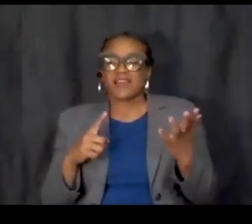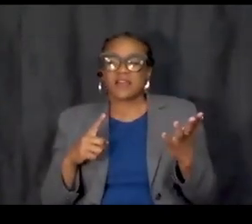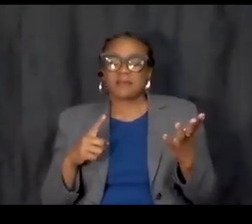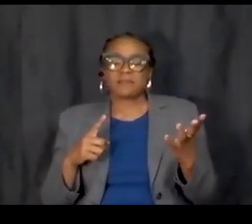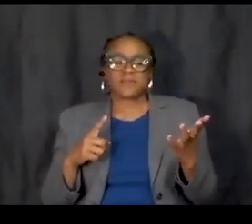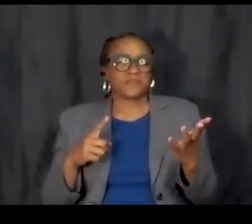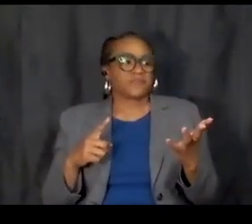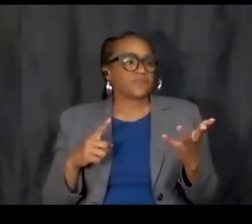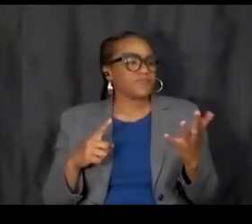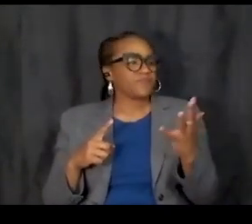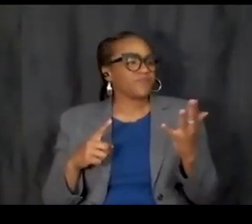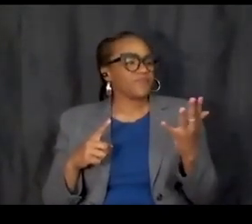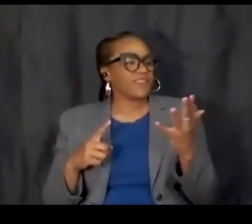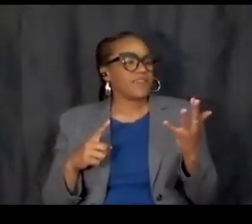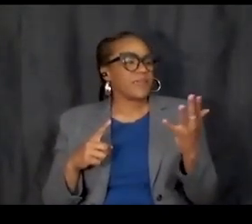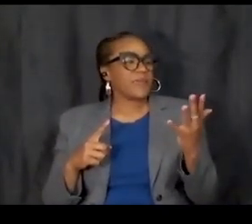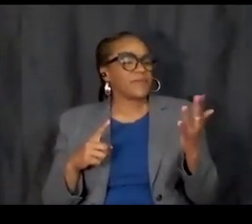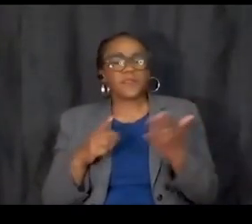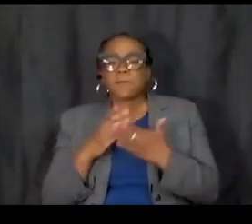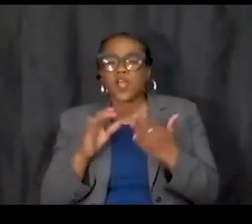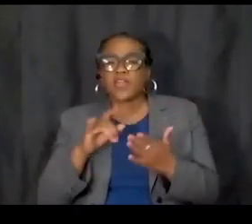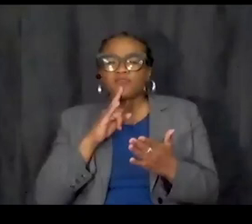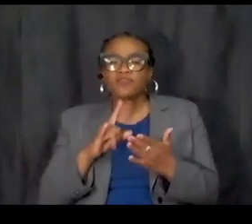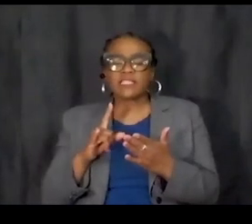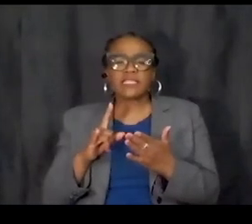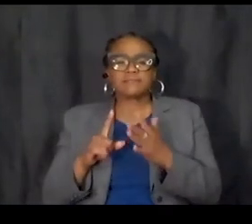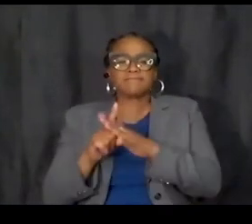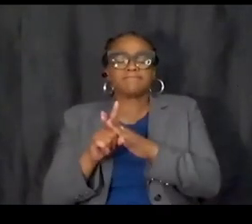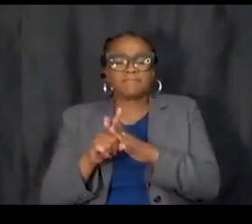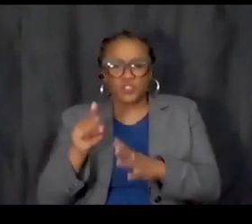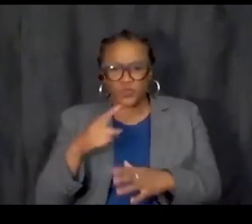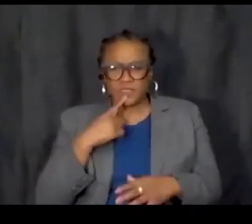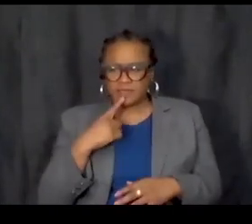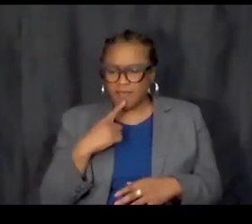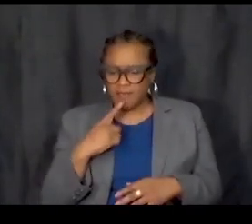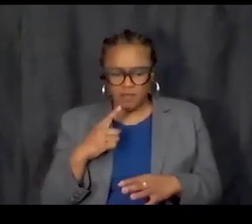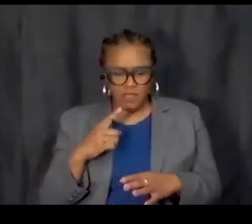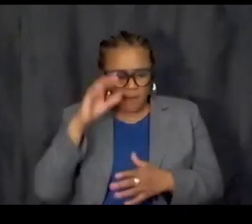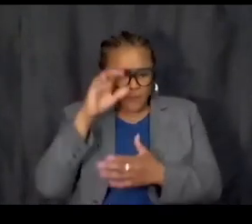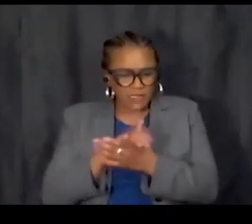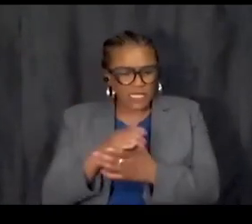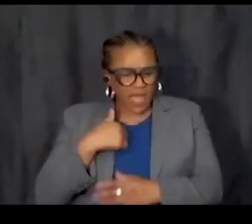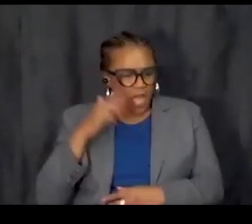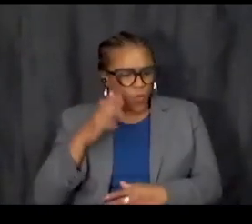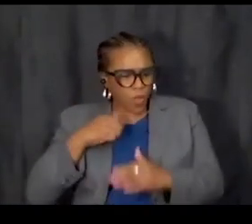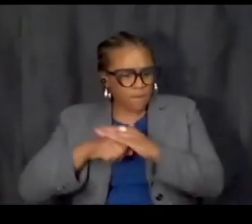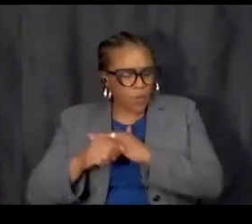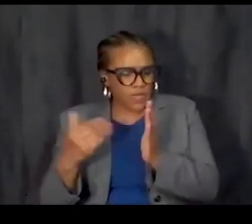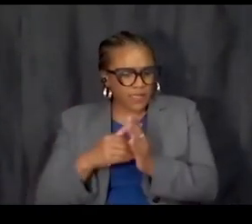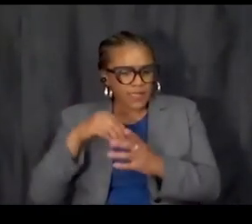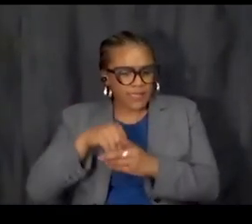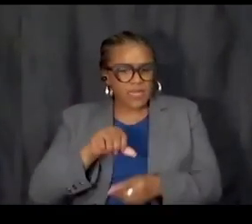the part that really sticks out is you have a line where you say, "Believing I'll be born again in another Black man's big warm